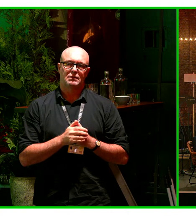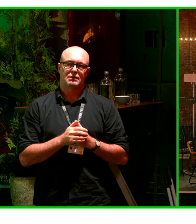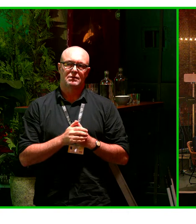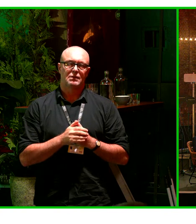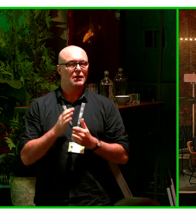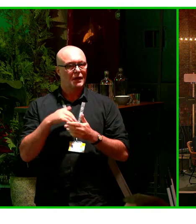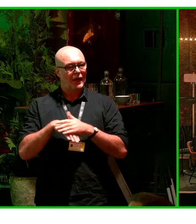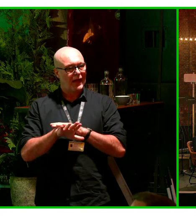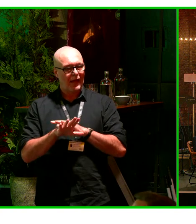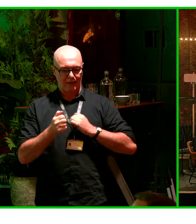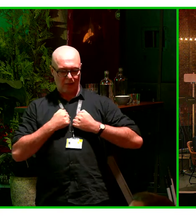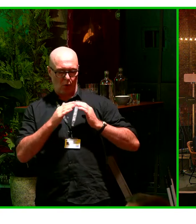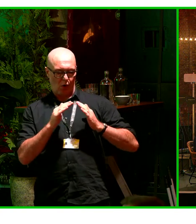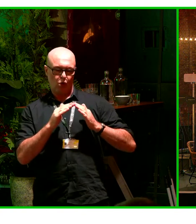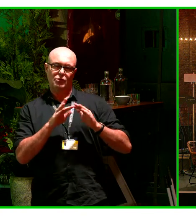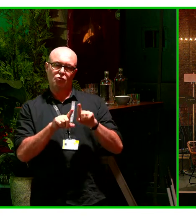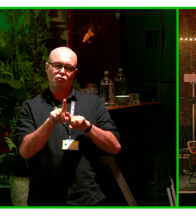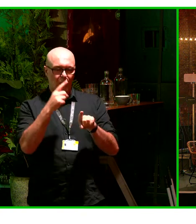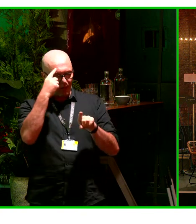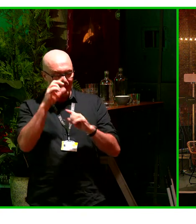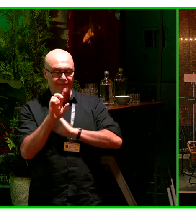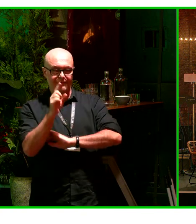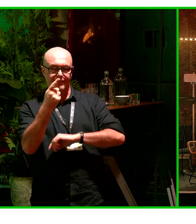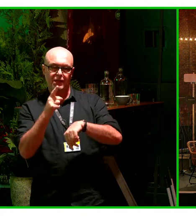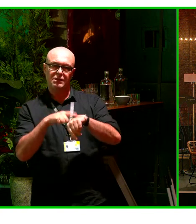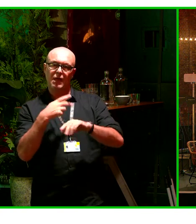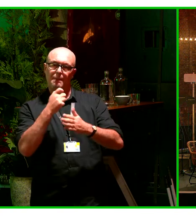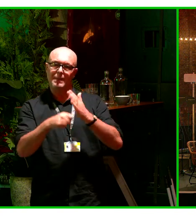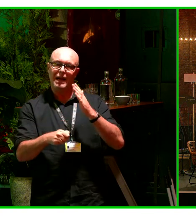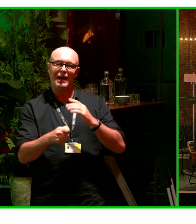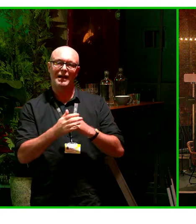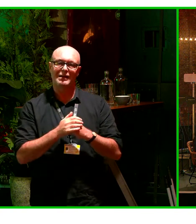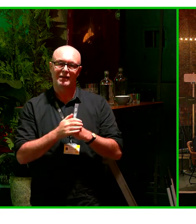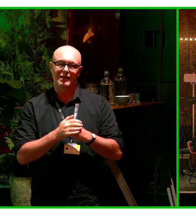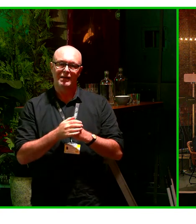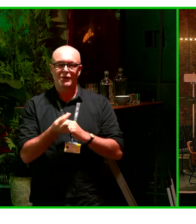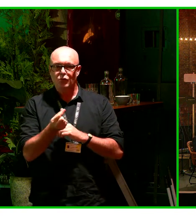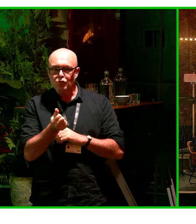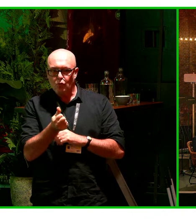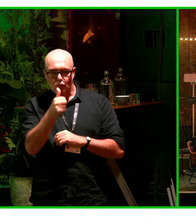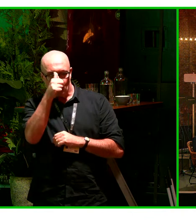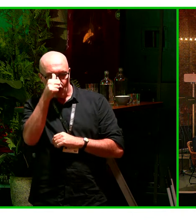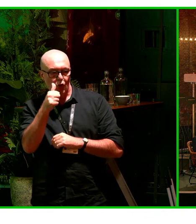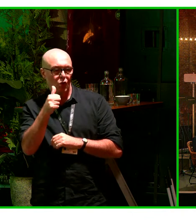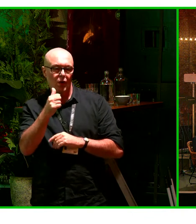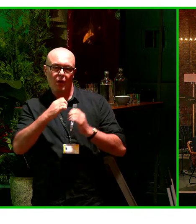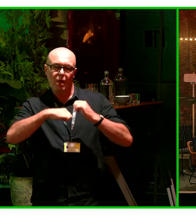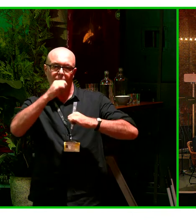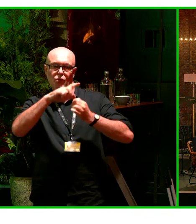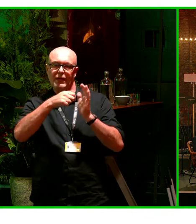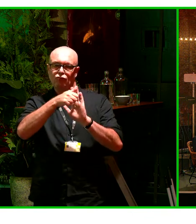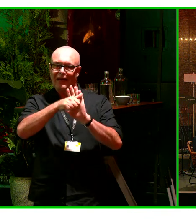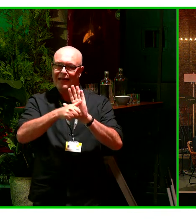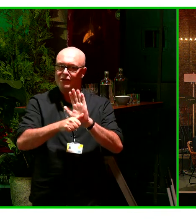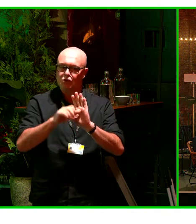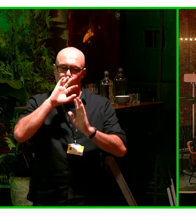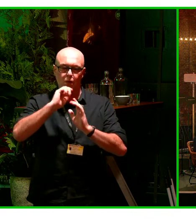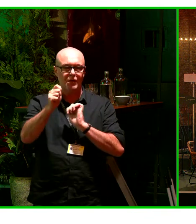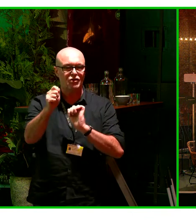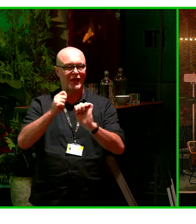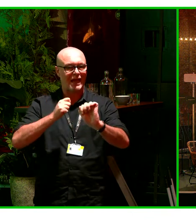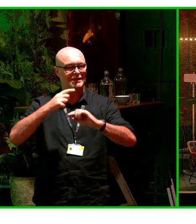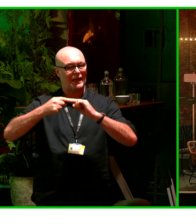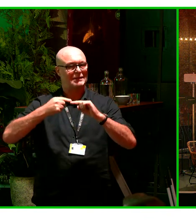at predominantly first-time buyers as well. So some of you may be aware that the building regulations are going to be changing next year.